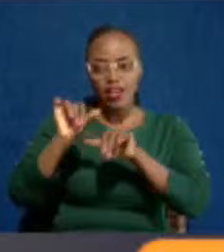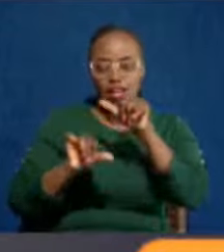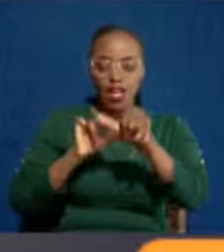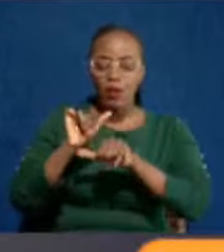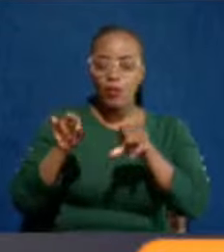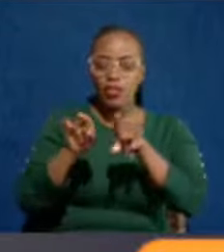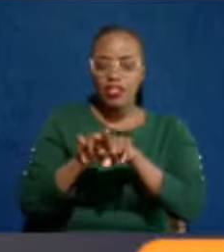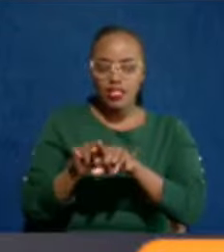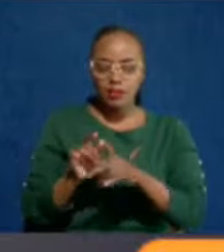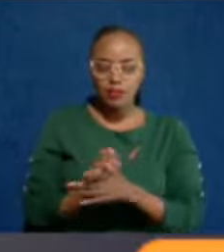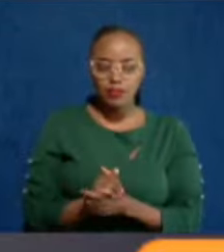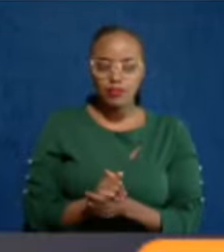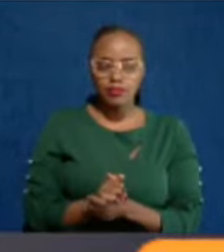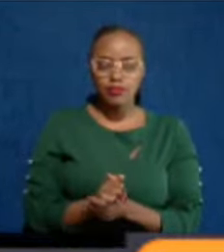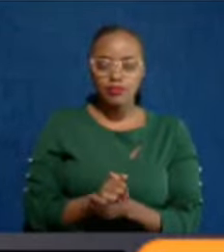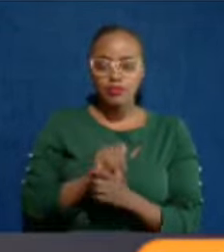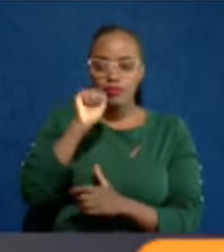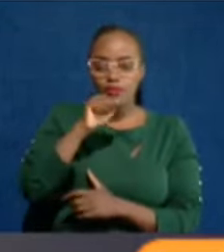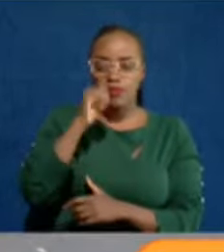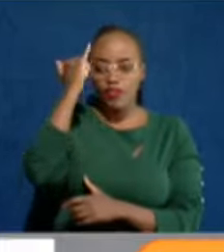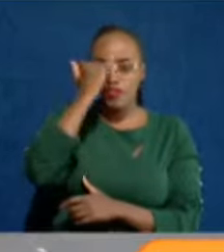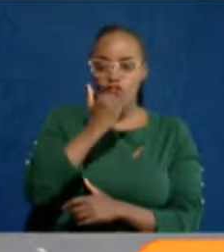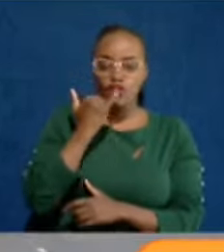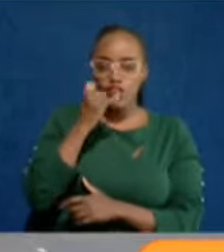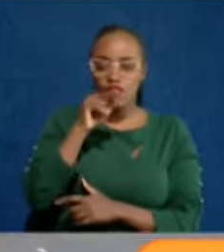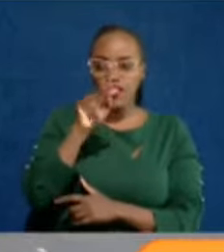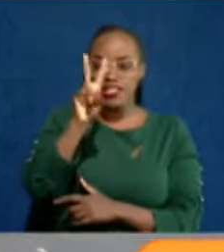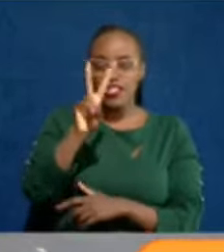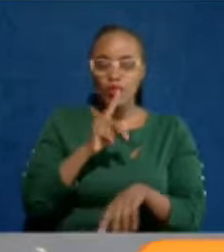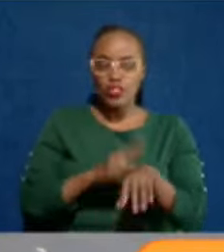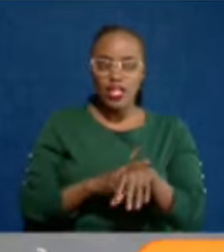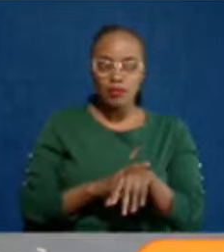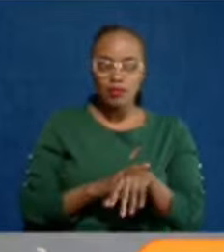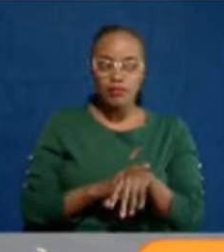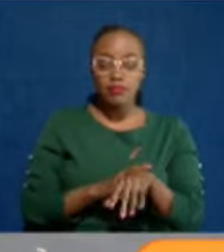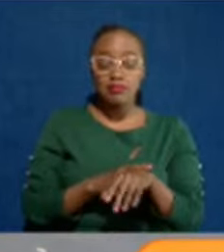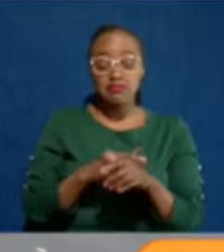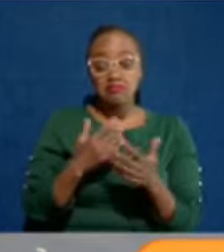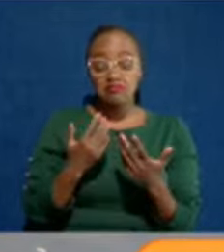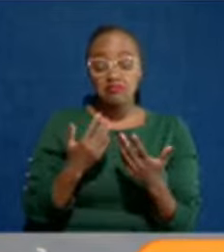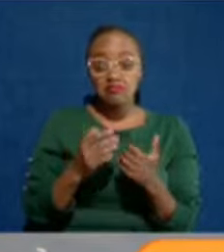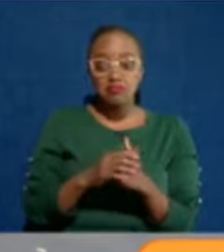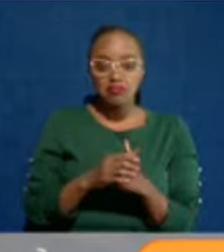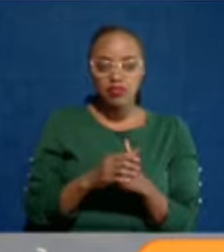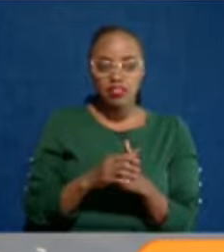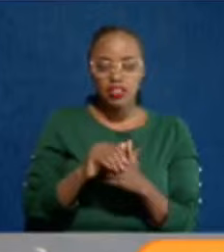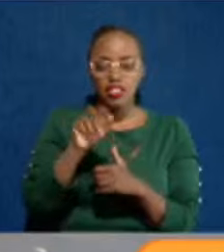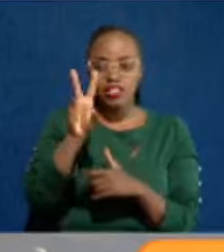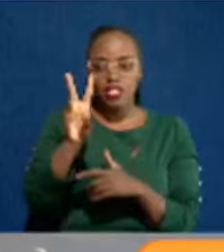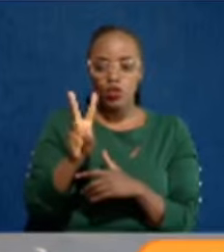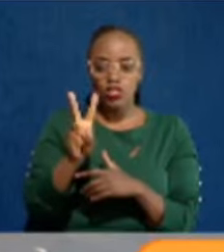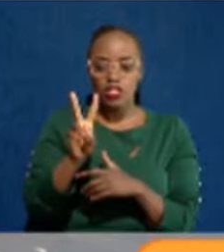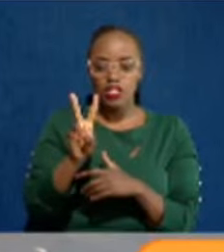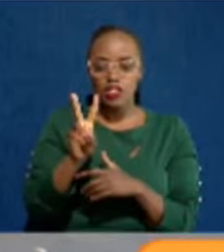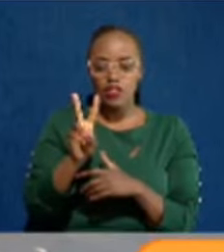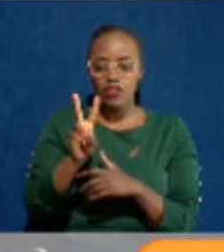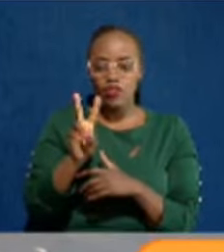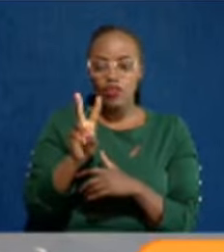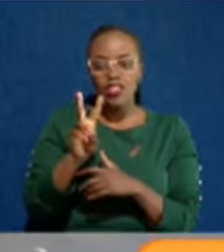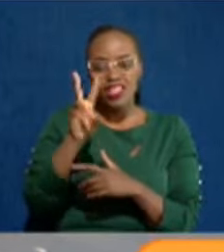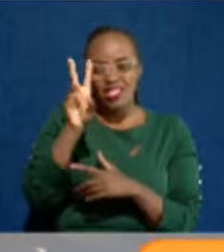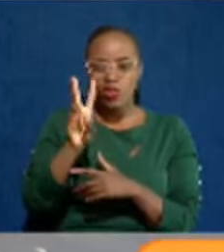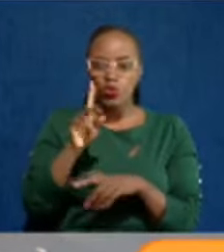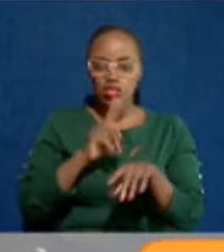Linus. Yes, Yvonne, I think this is the second tech. Yeah. The second raid of its